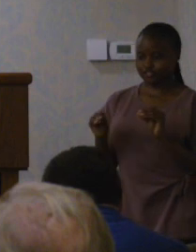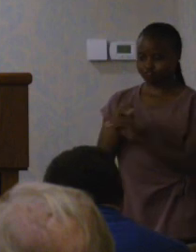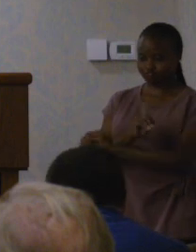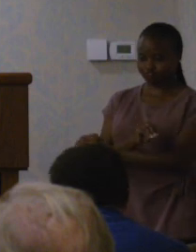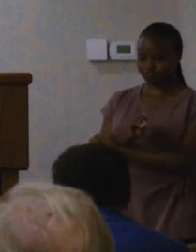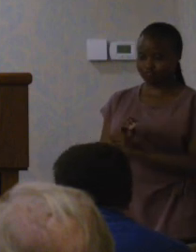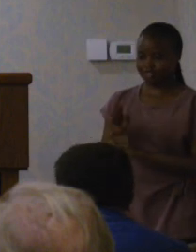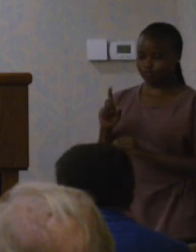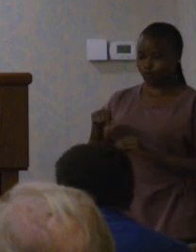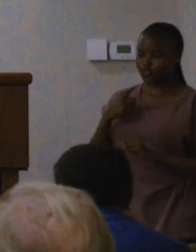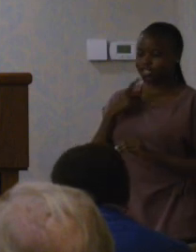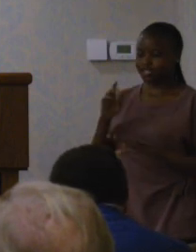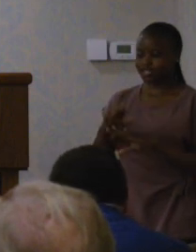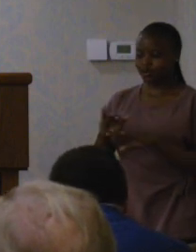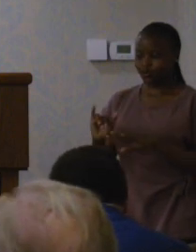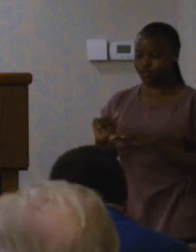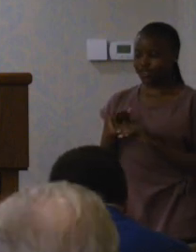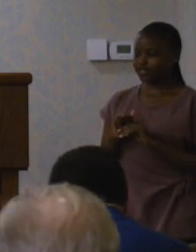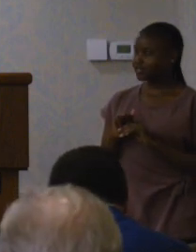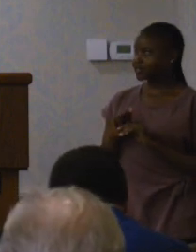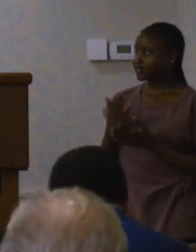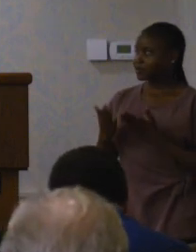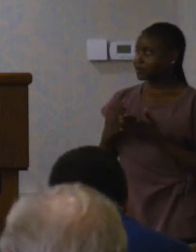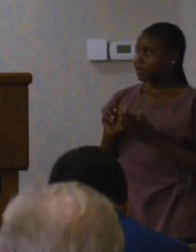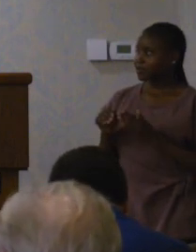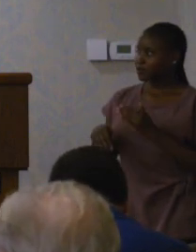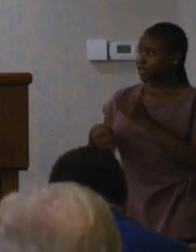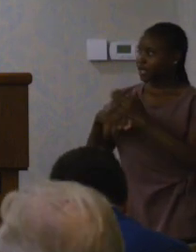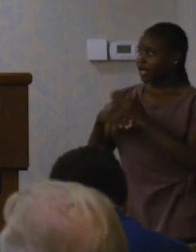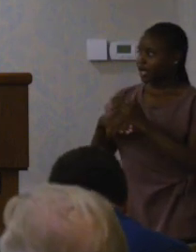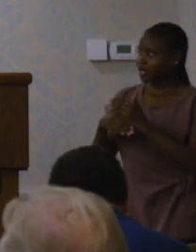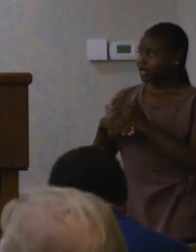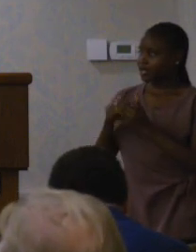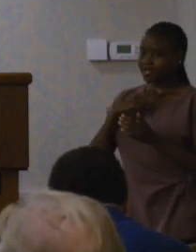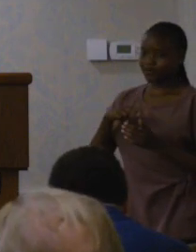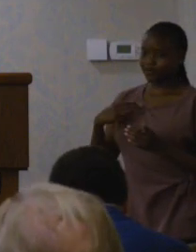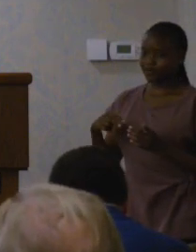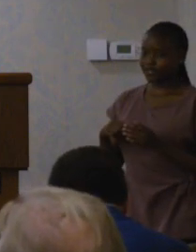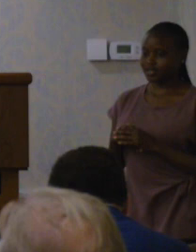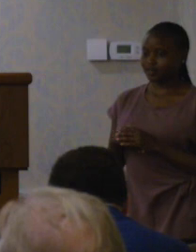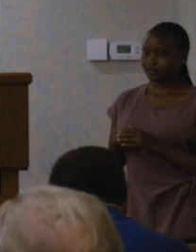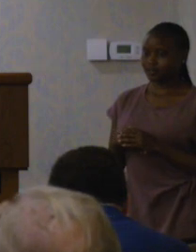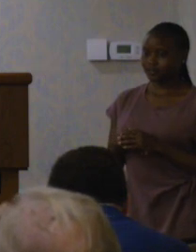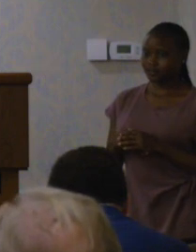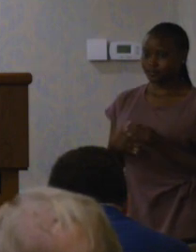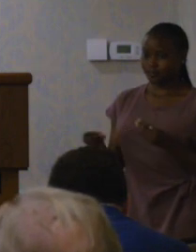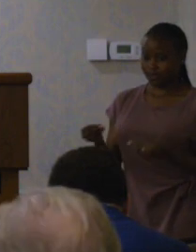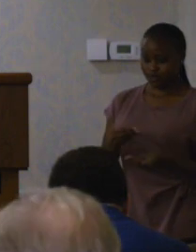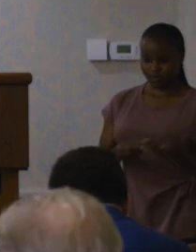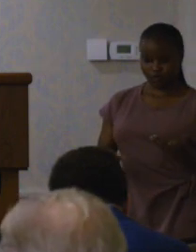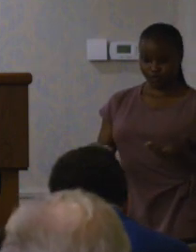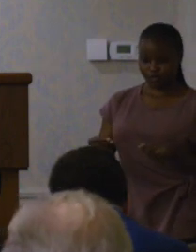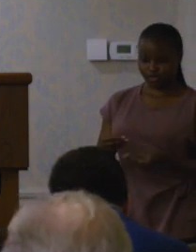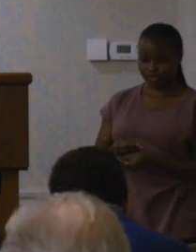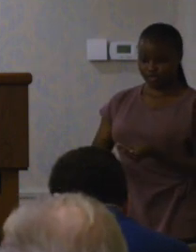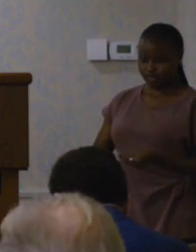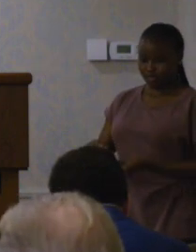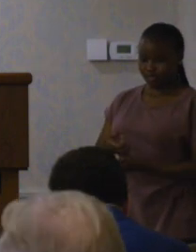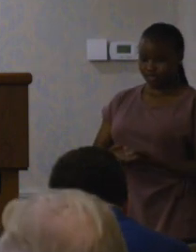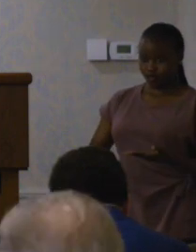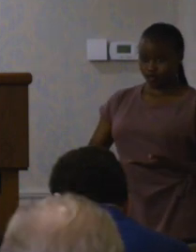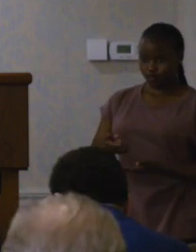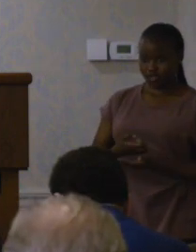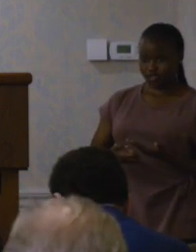So that's what I can say on that. I think perhaps Huong can illustrate that with some of the insights related